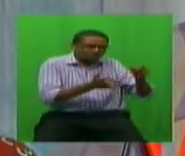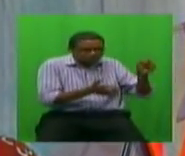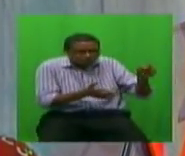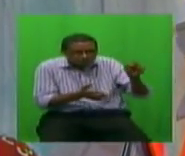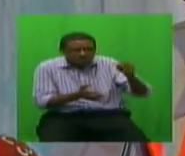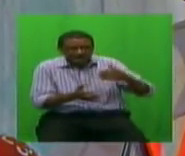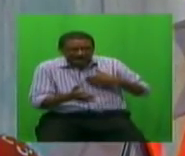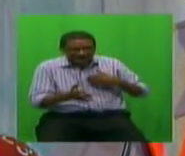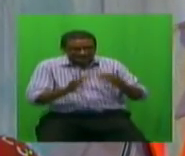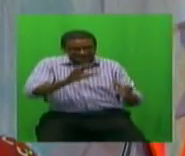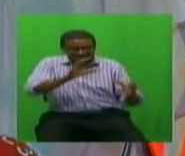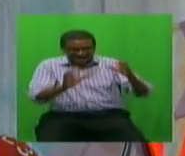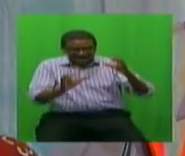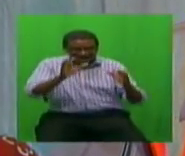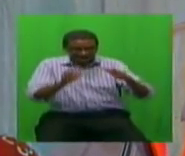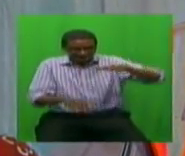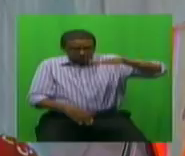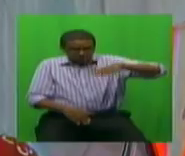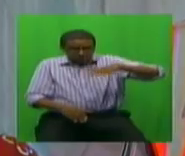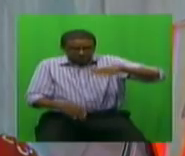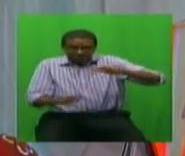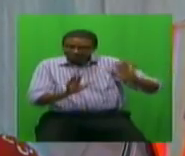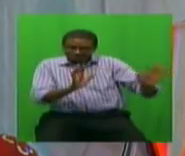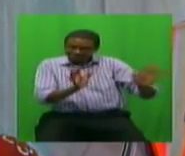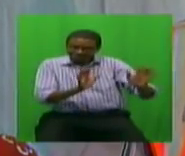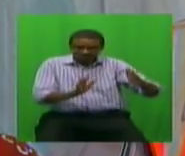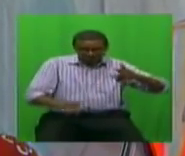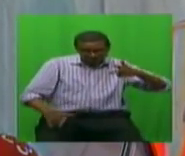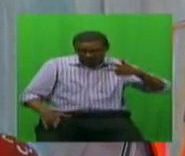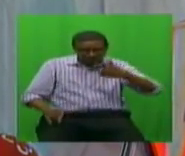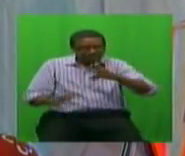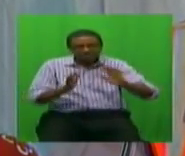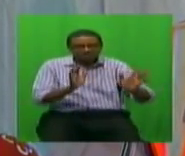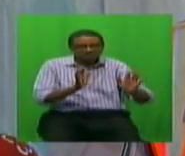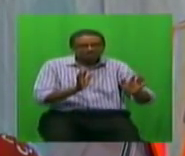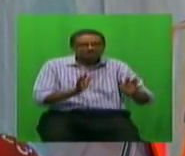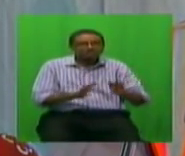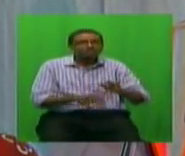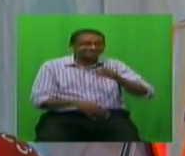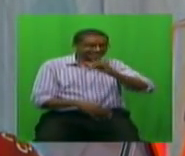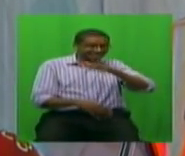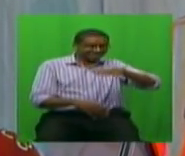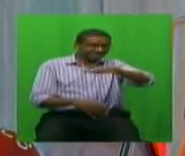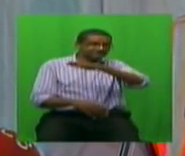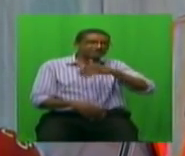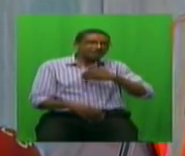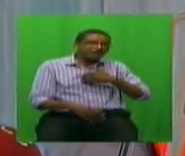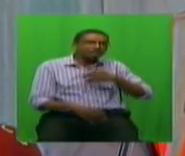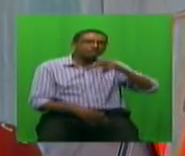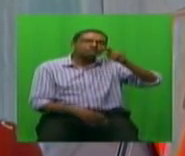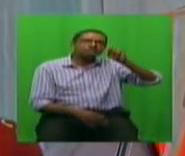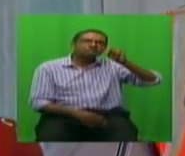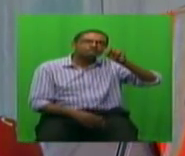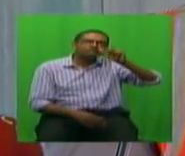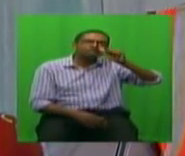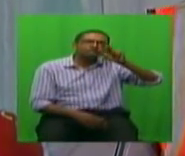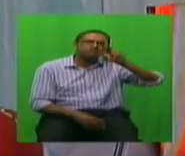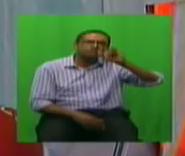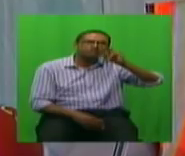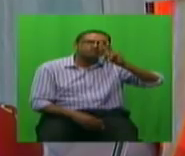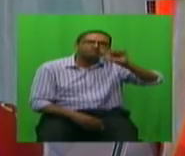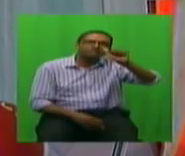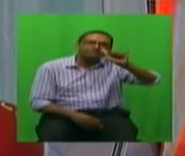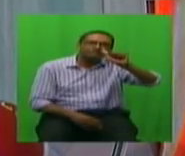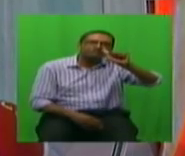is receding. Unfortunately, that area, we have the Nariva swamp that pumps the water across